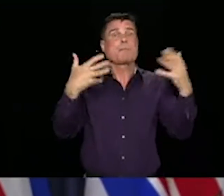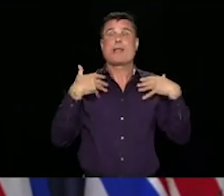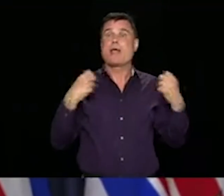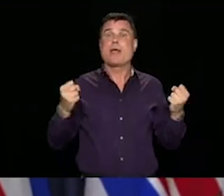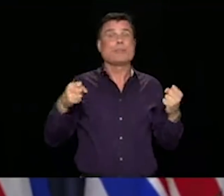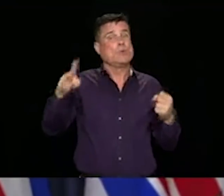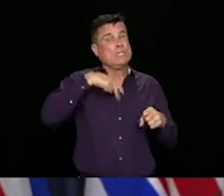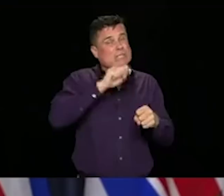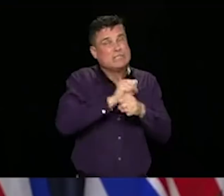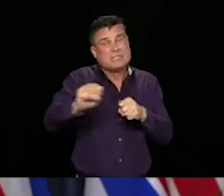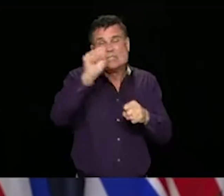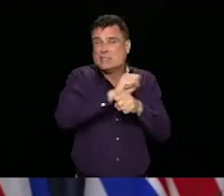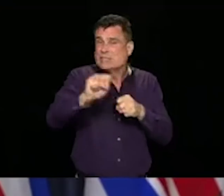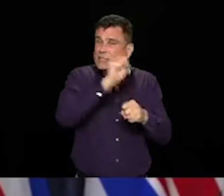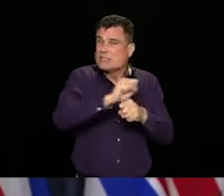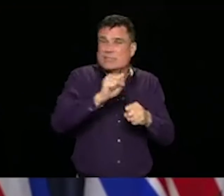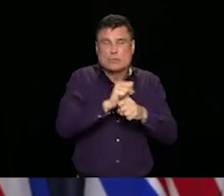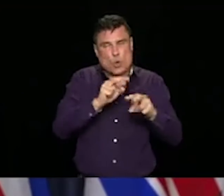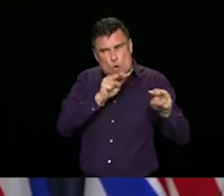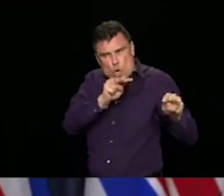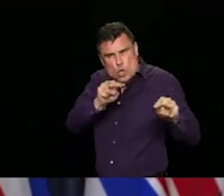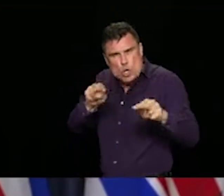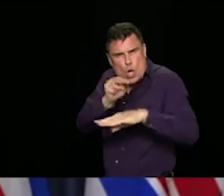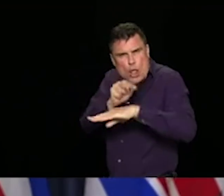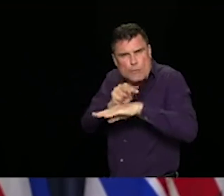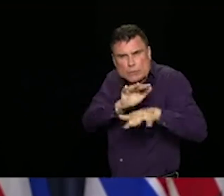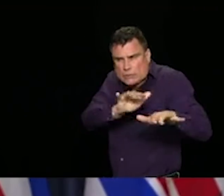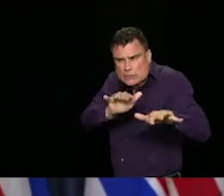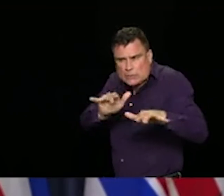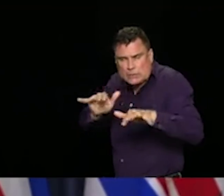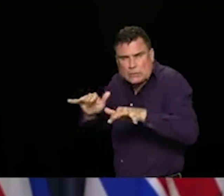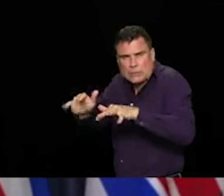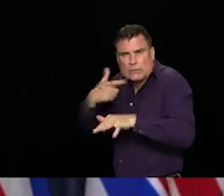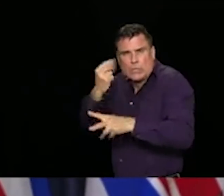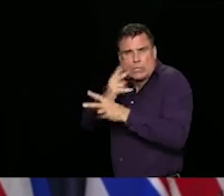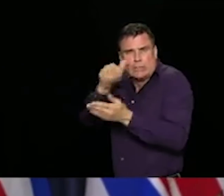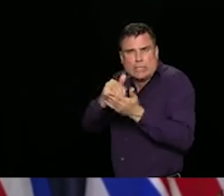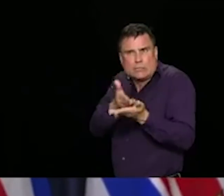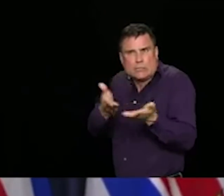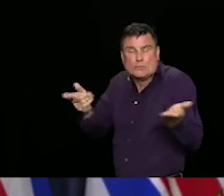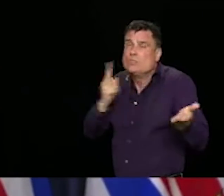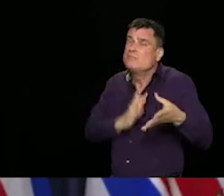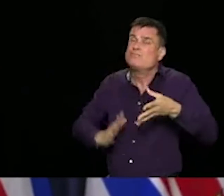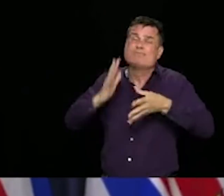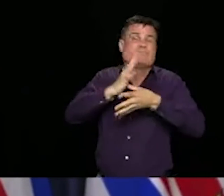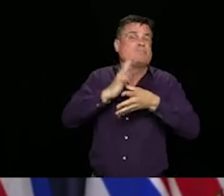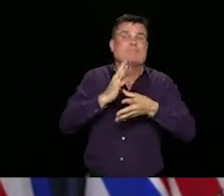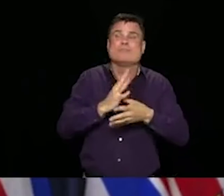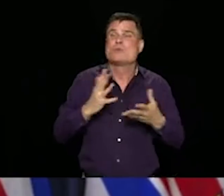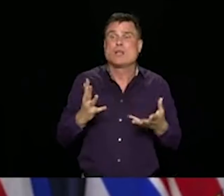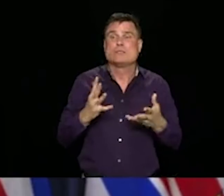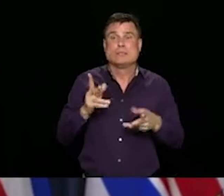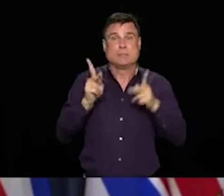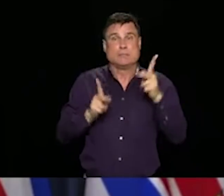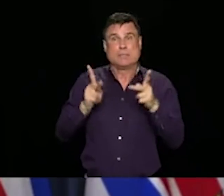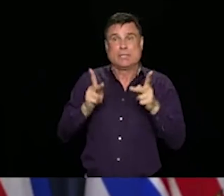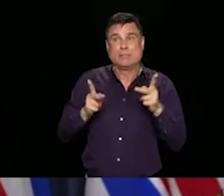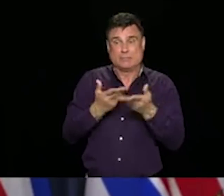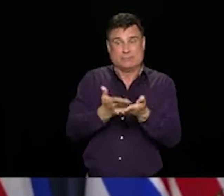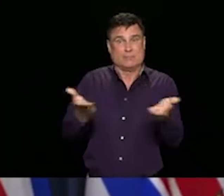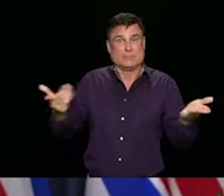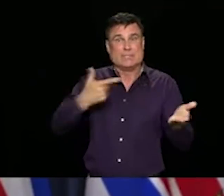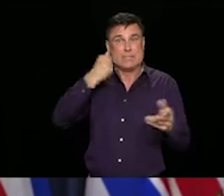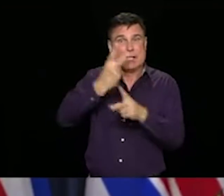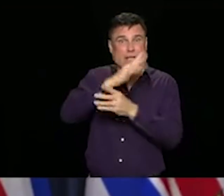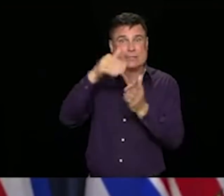for families of people not being allowed to visit, but we also understand the safety that's required and the needs to be safe in our